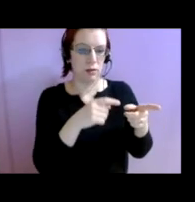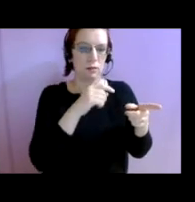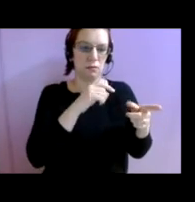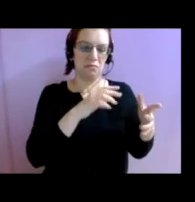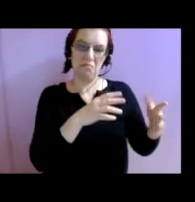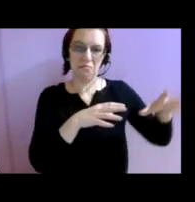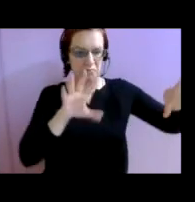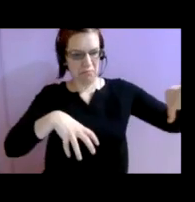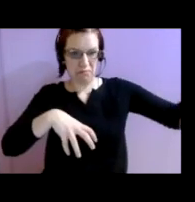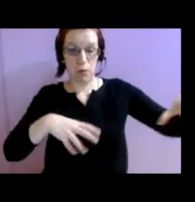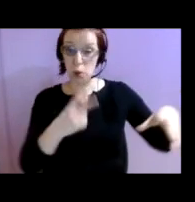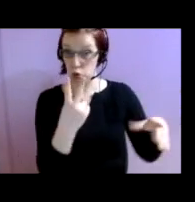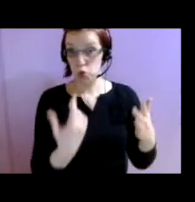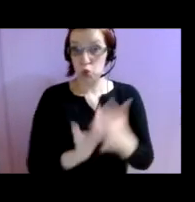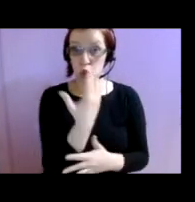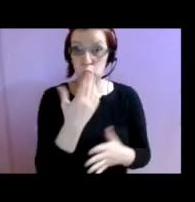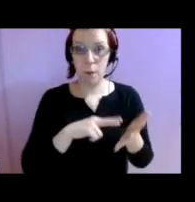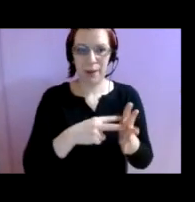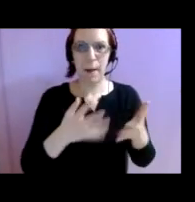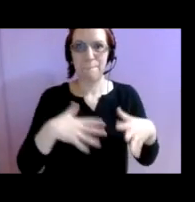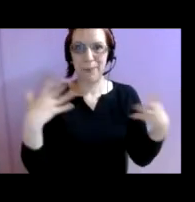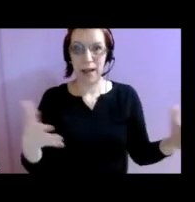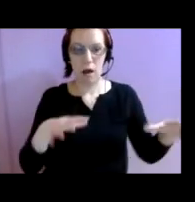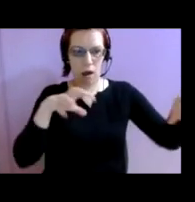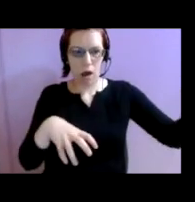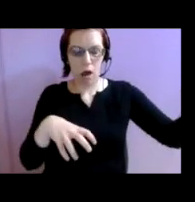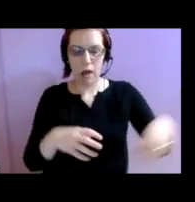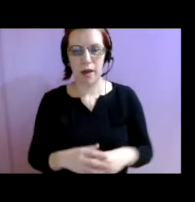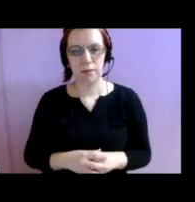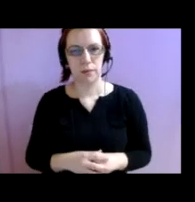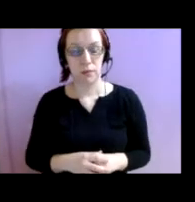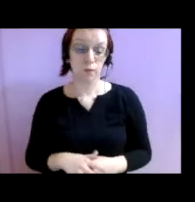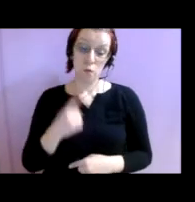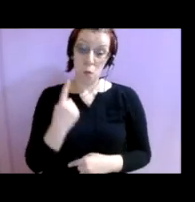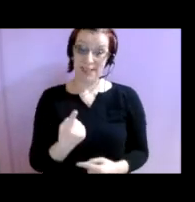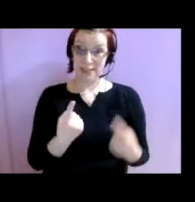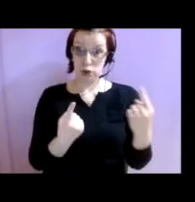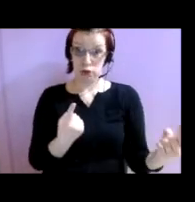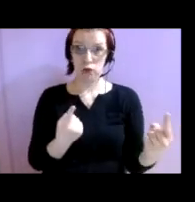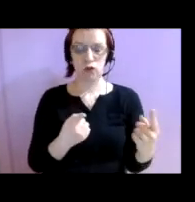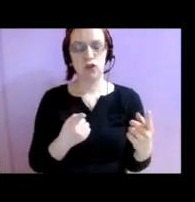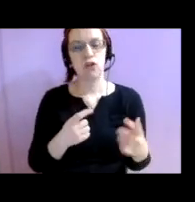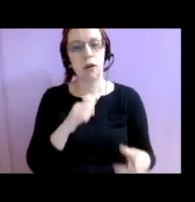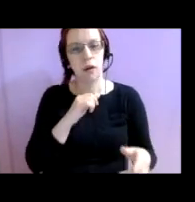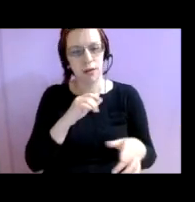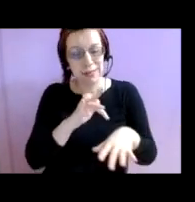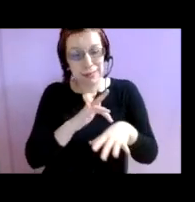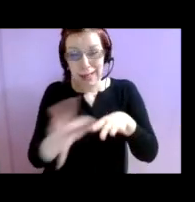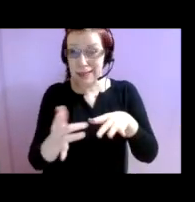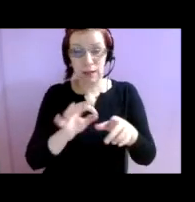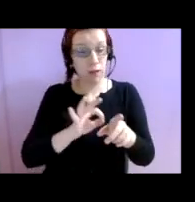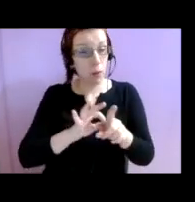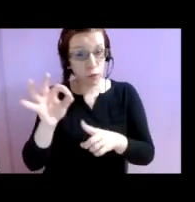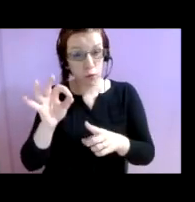In each case, though, the improved sensitivity lets us study a